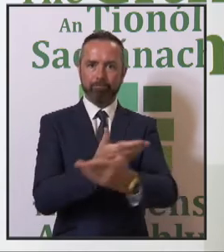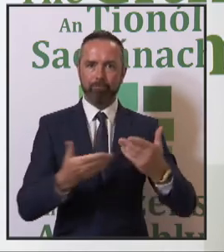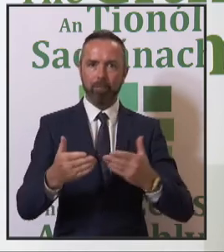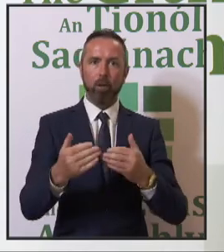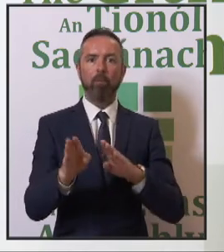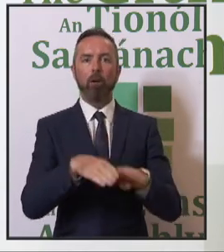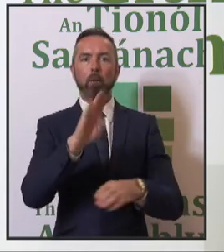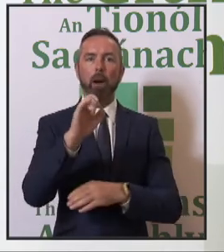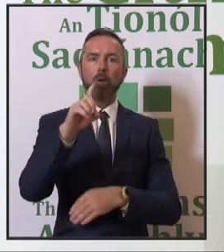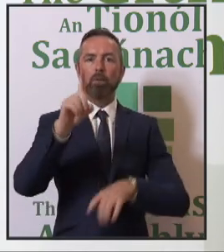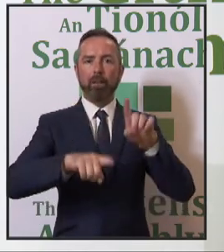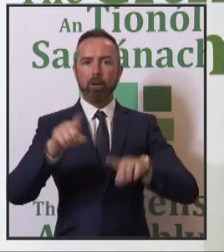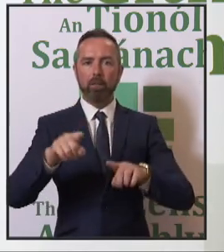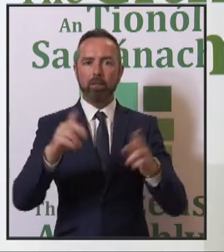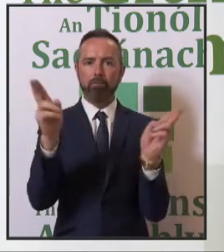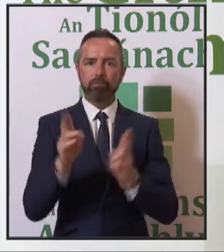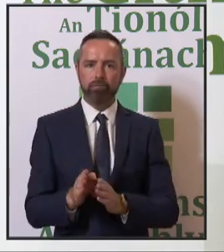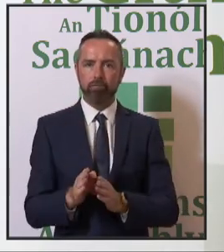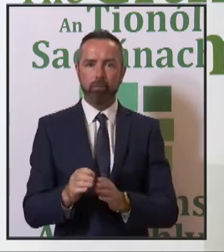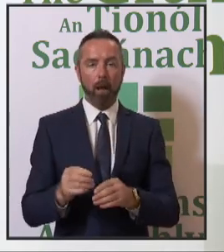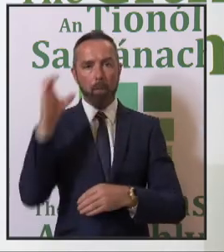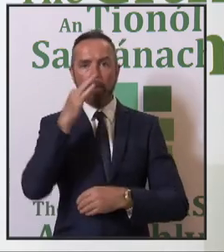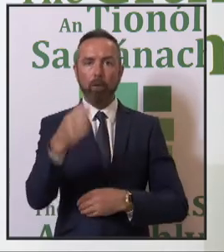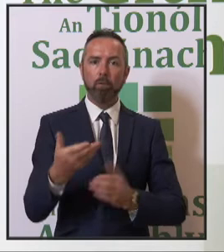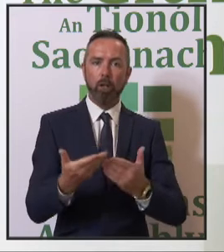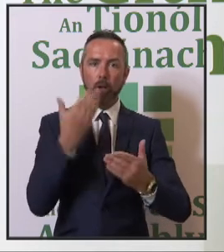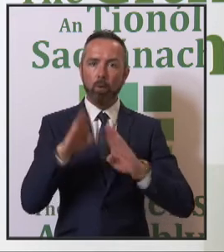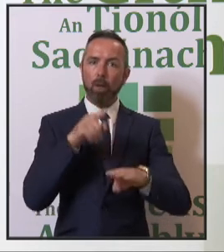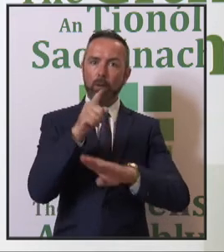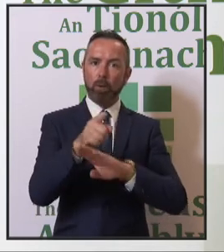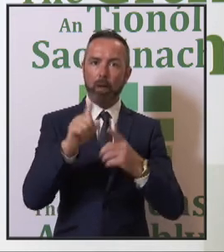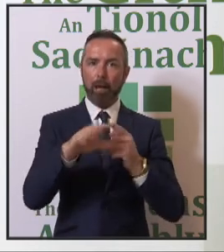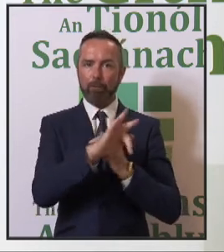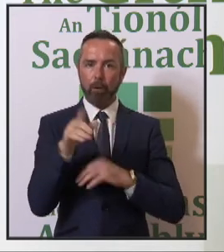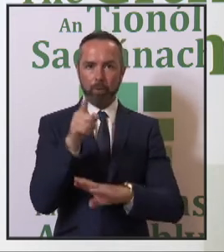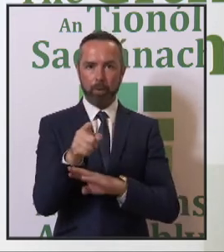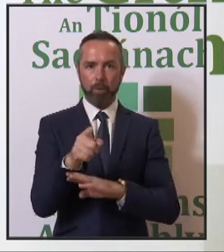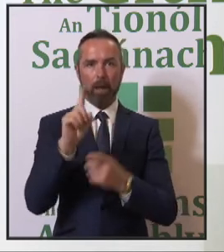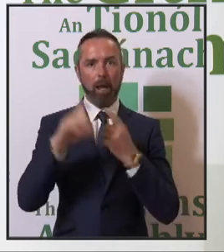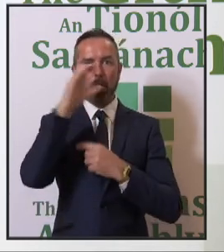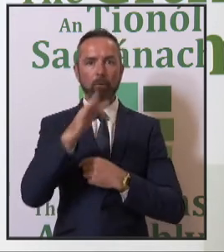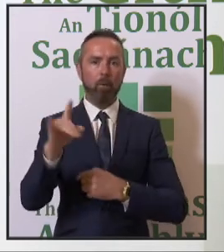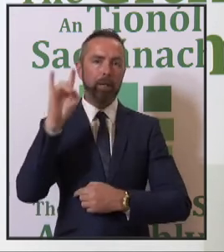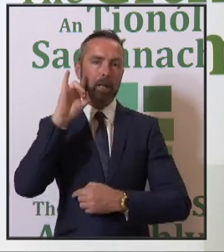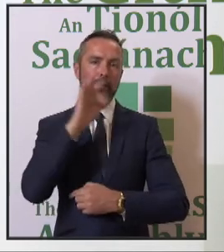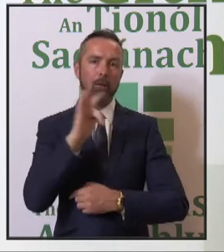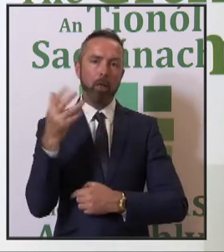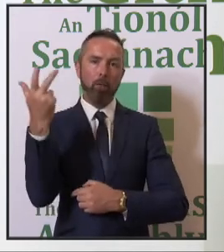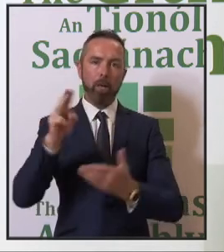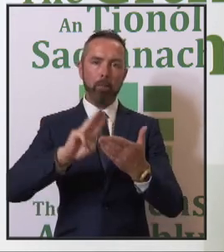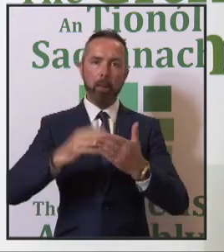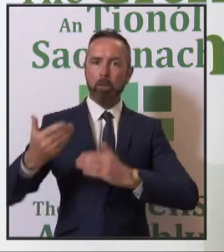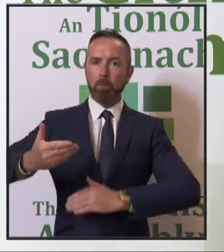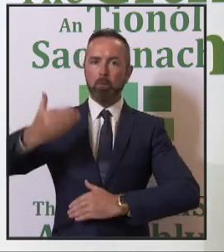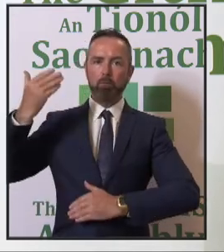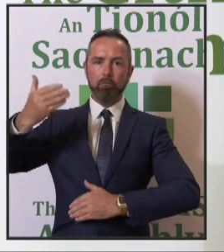you and from you about this important issue. I also look forward to hearing from the three members of our previous assemblies later this afternoon